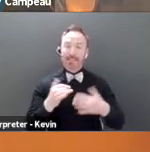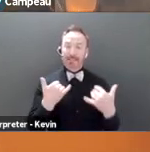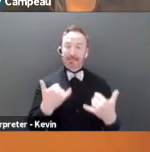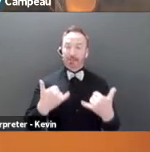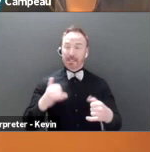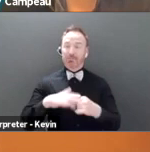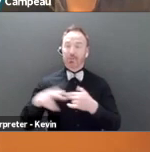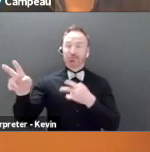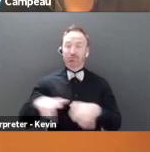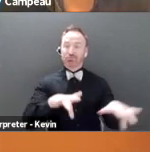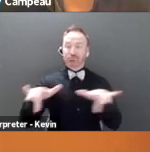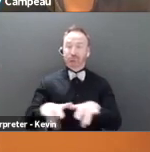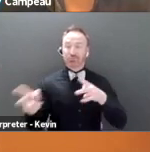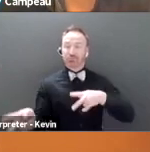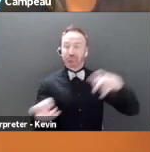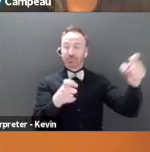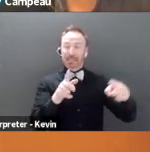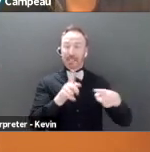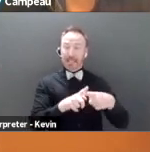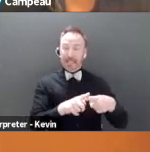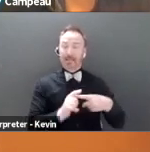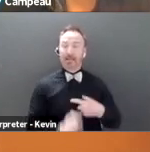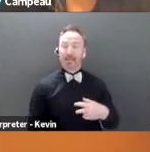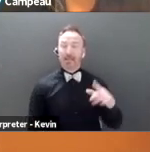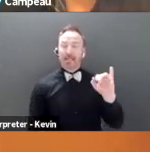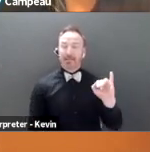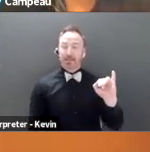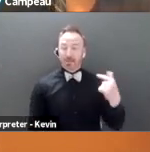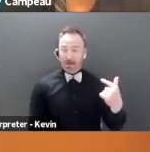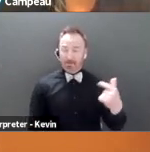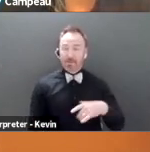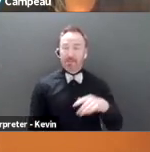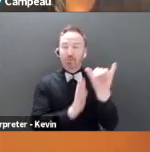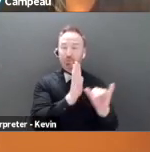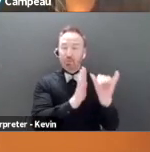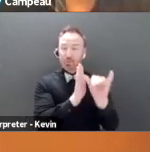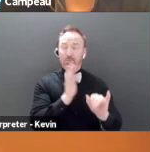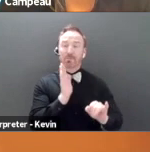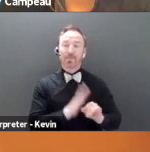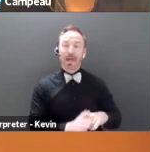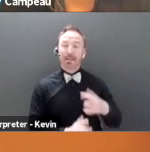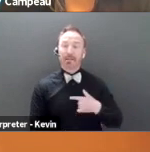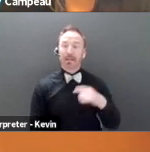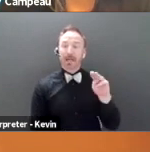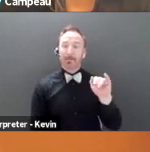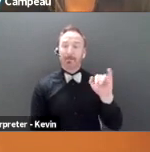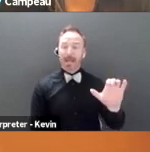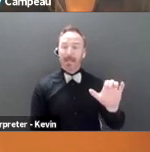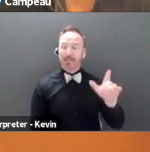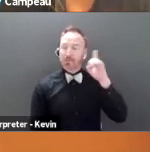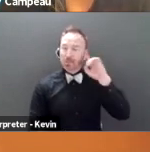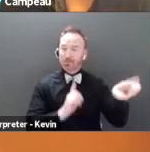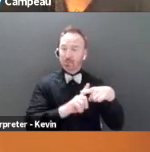posted publicly on Innovation Guelph's YouTube channel. We ask that you turn off your mics for the presentation, and if you have any